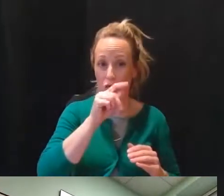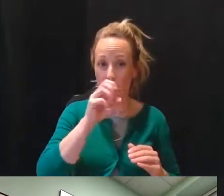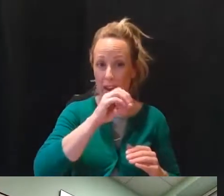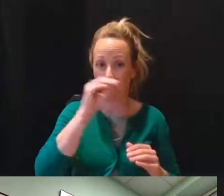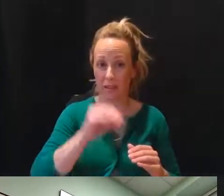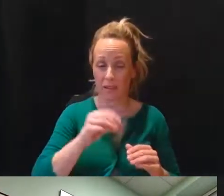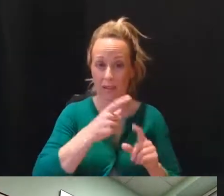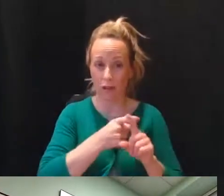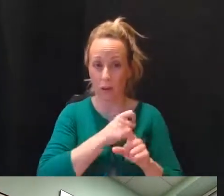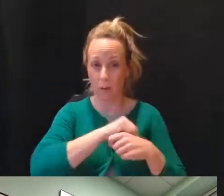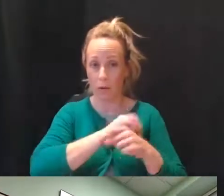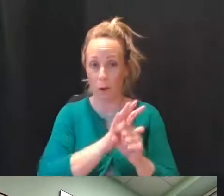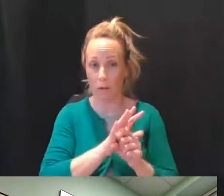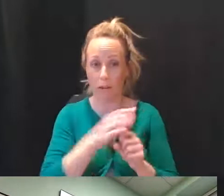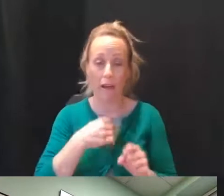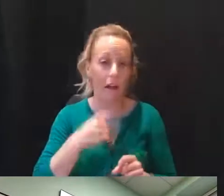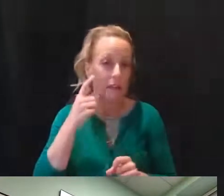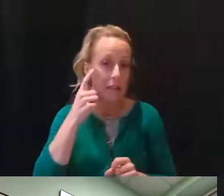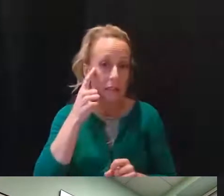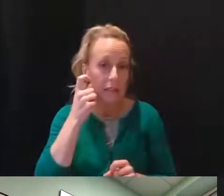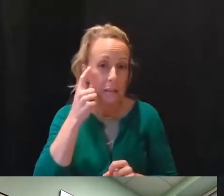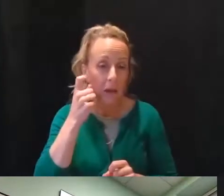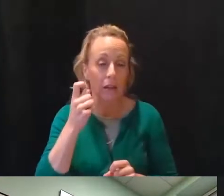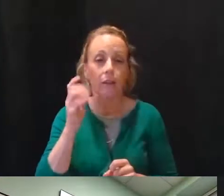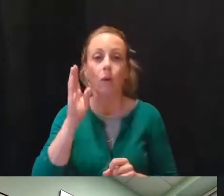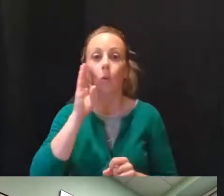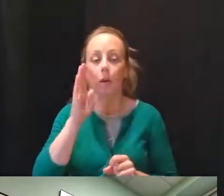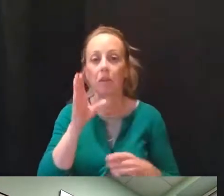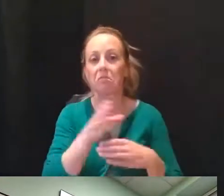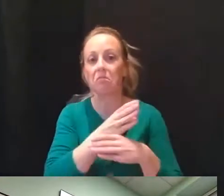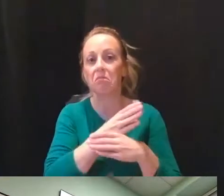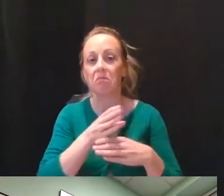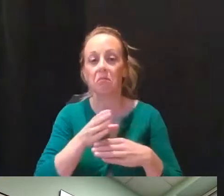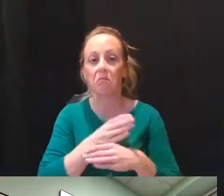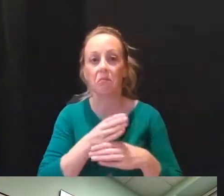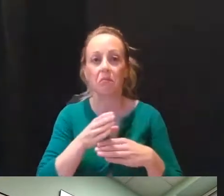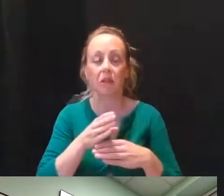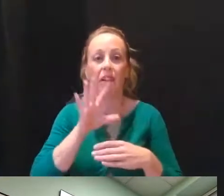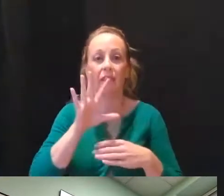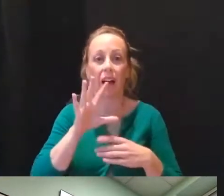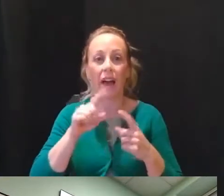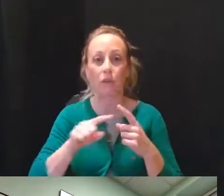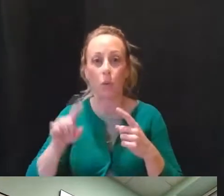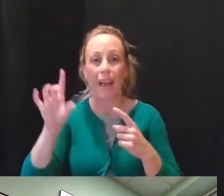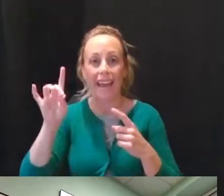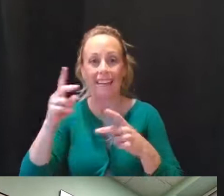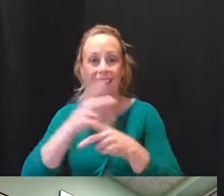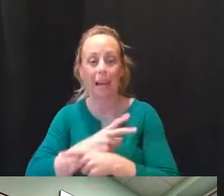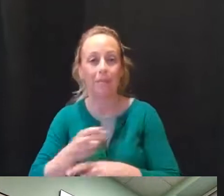COVID, I suspect, is going to be in the range of 5 to 8 times higher than